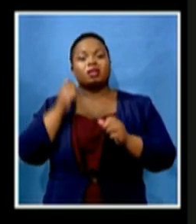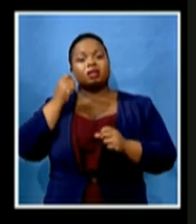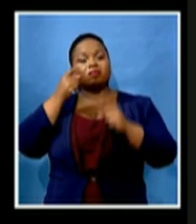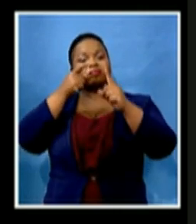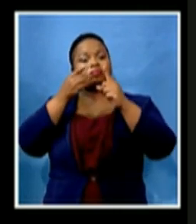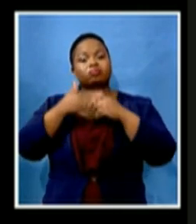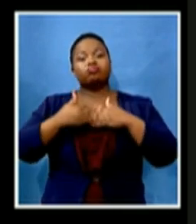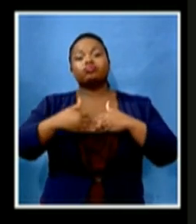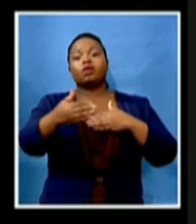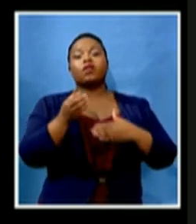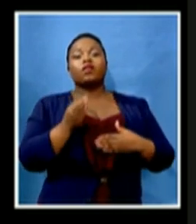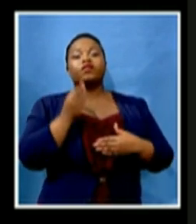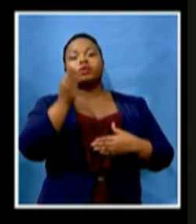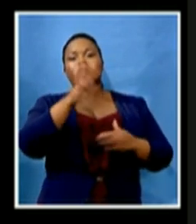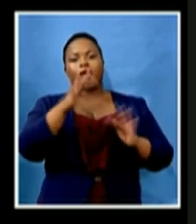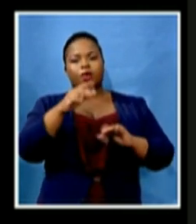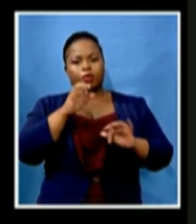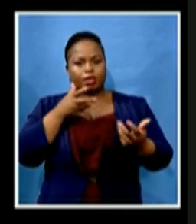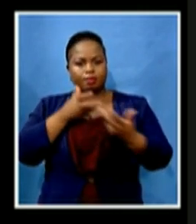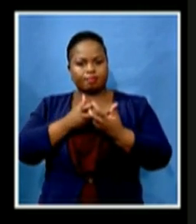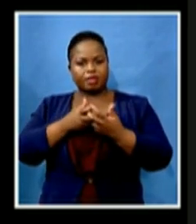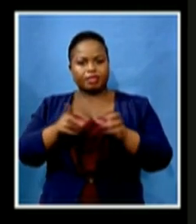those activities. Thank you very much.